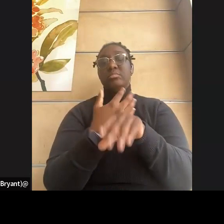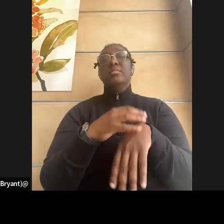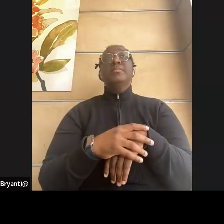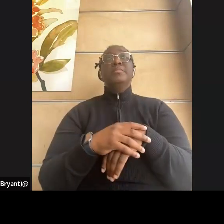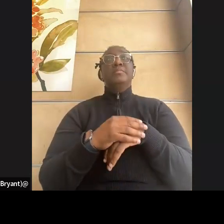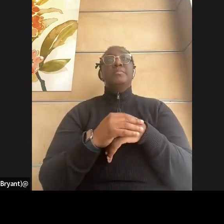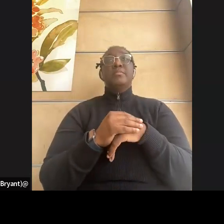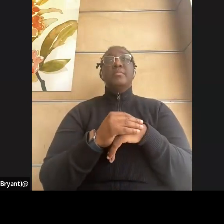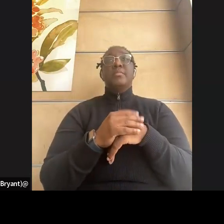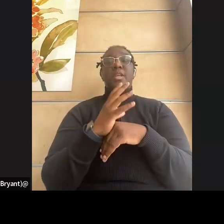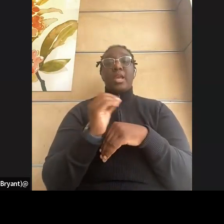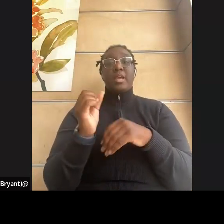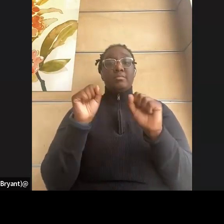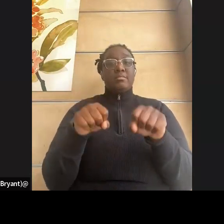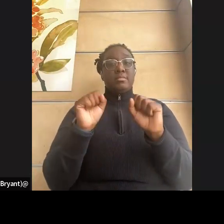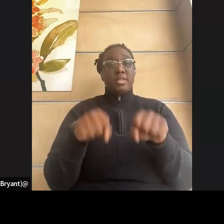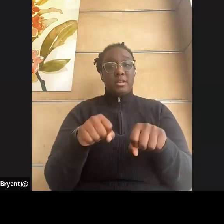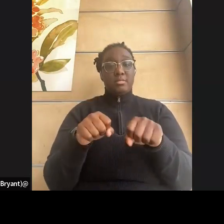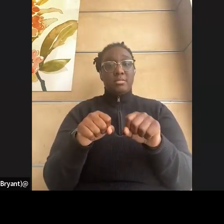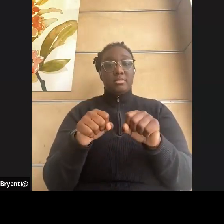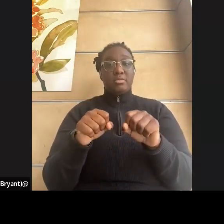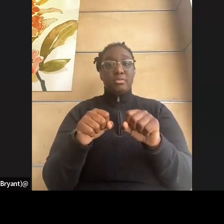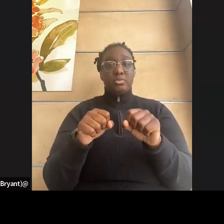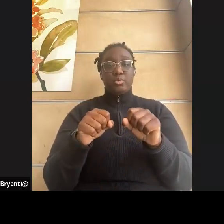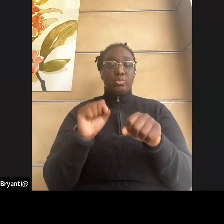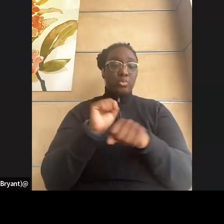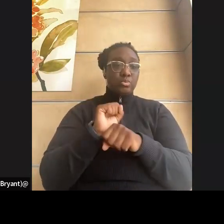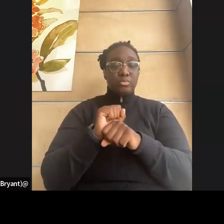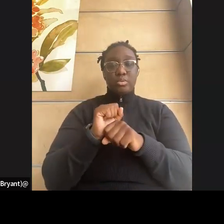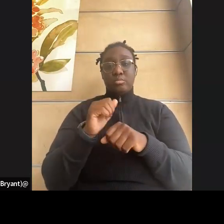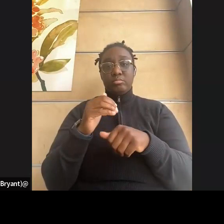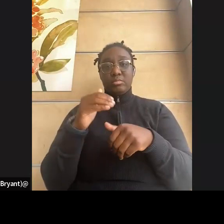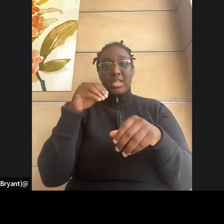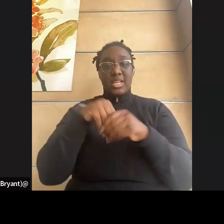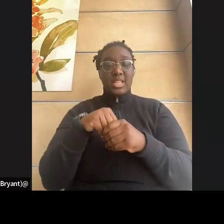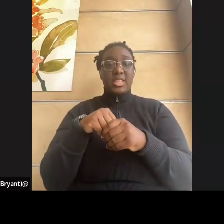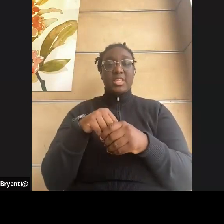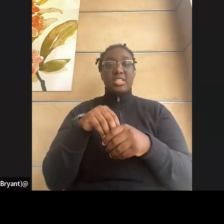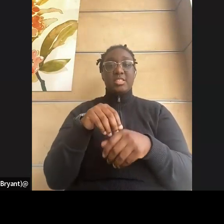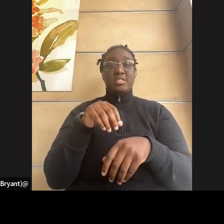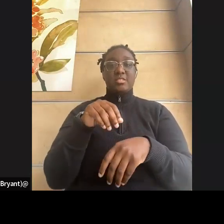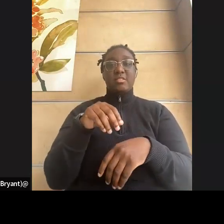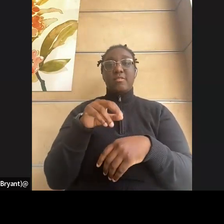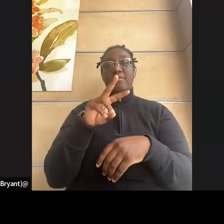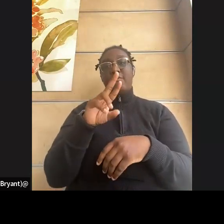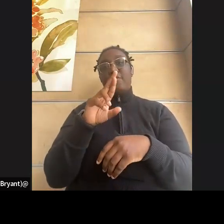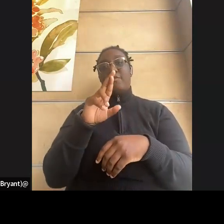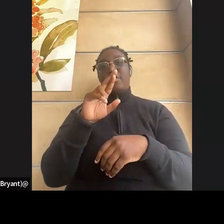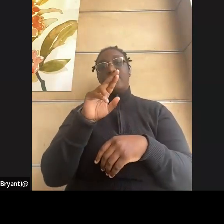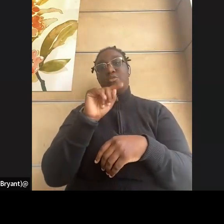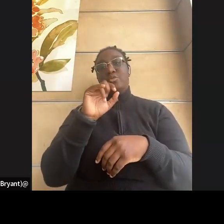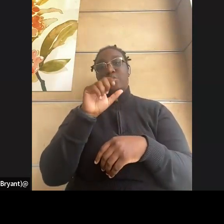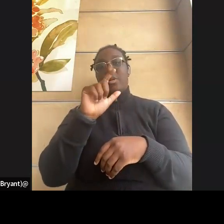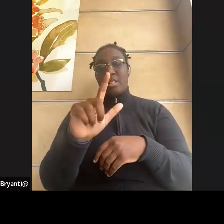And being able to operate in this new virtual healthcare reality has allowed us to recruit and retain our